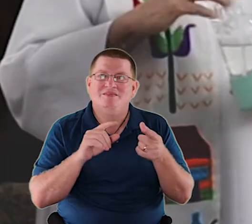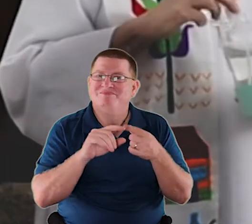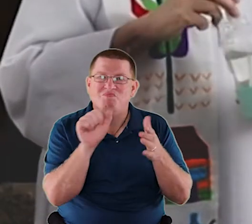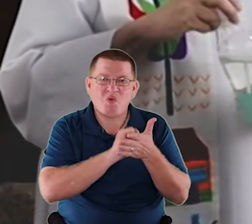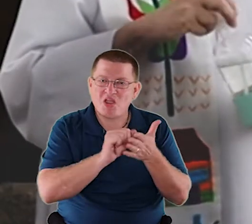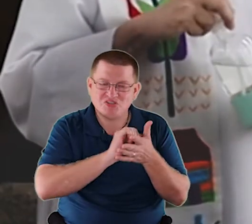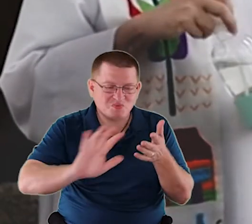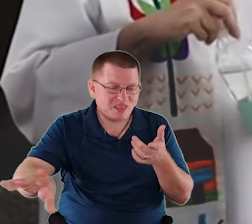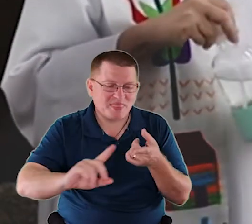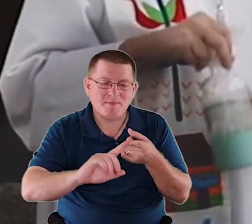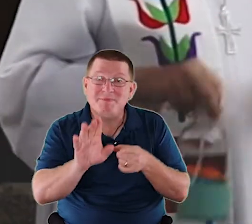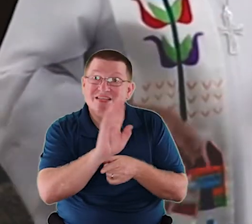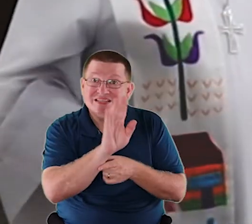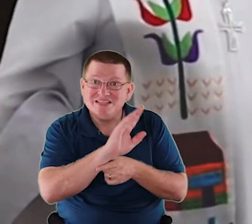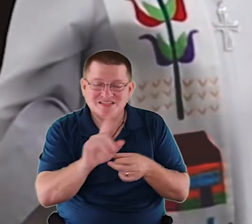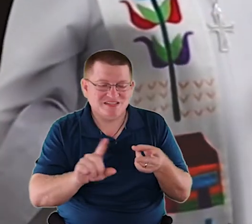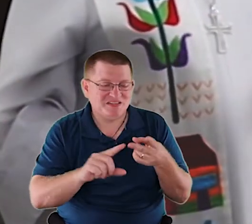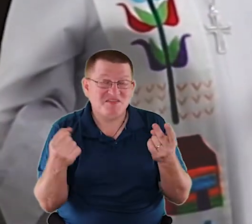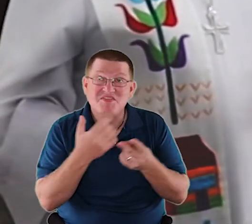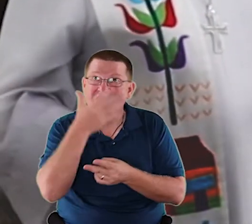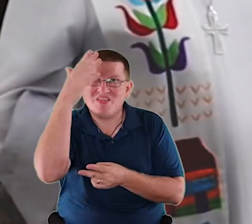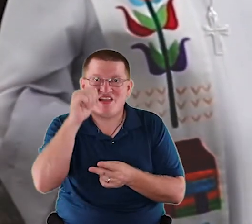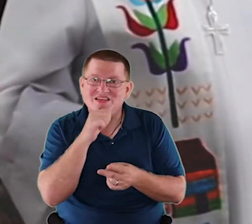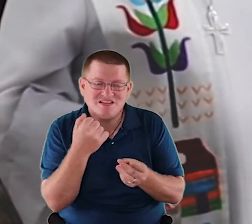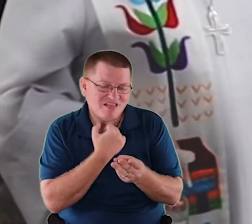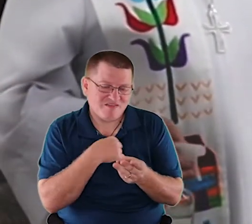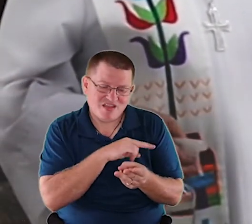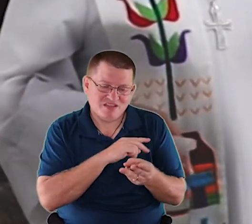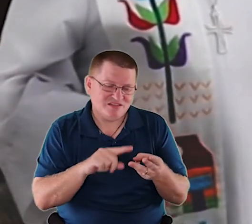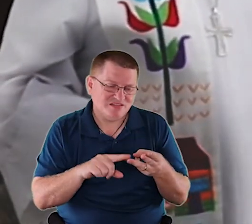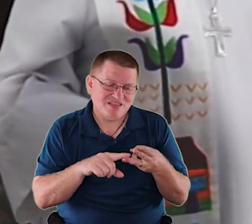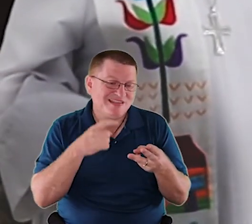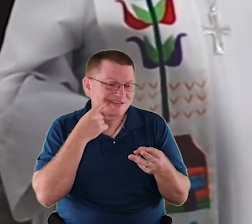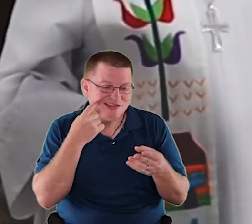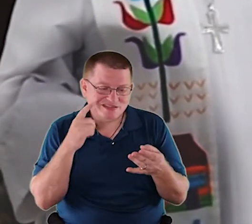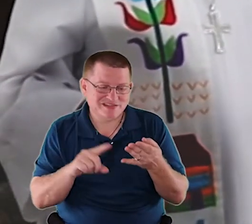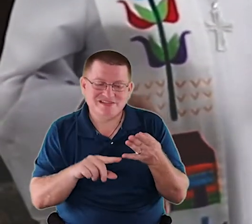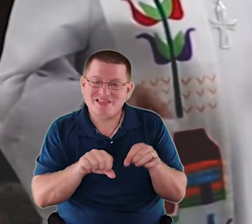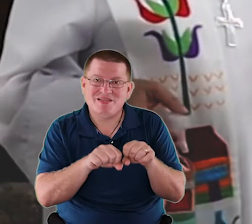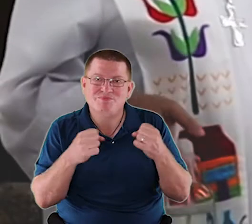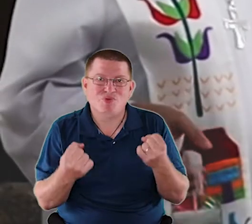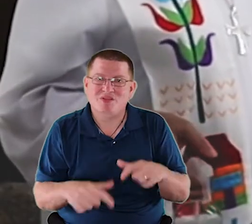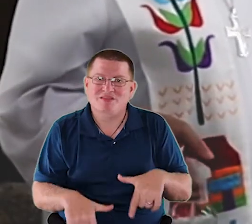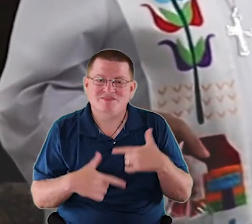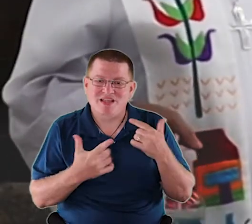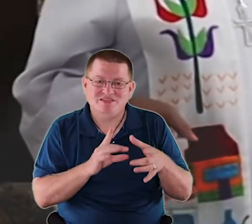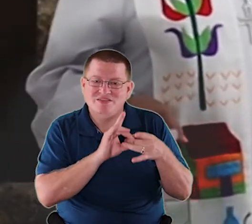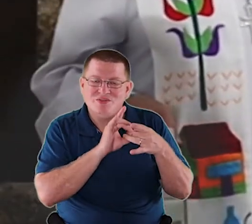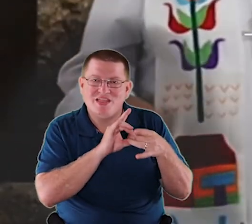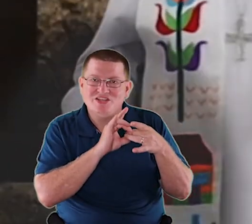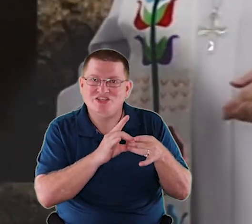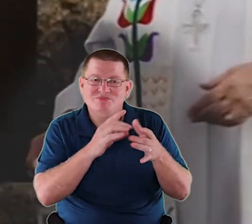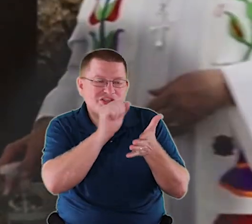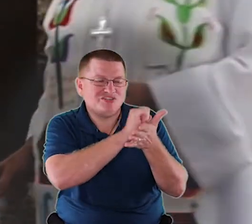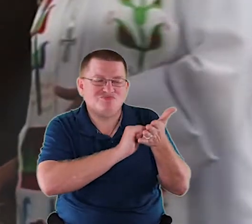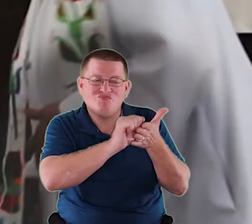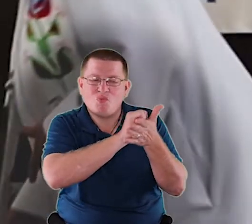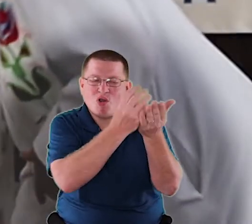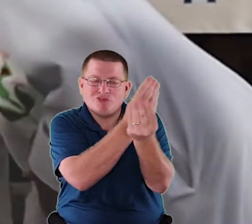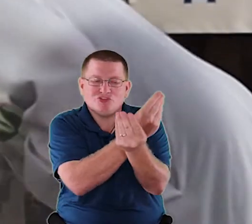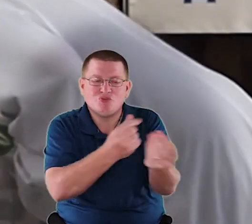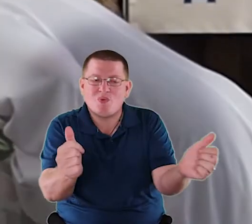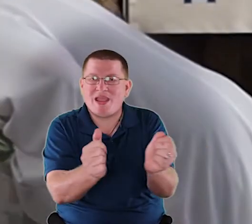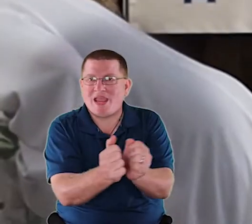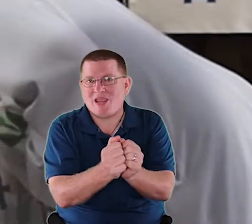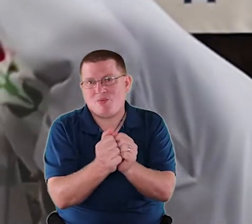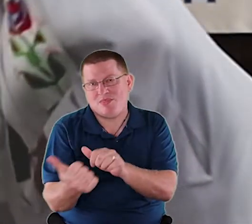the busyness, the fear that God doesn't love us, the addictions, and the brokenness of life and human relationships.